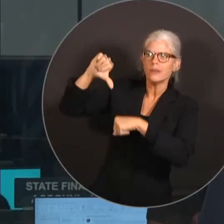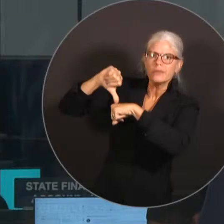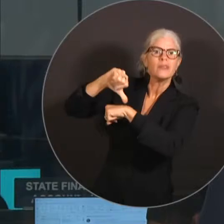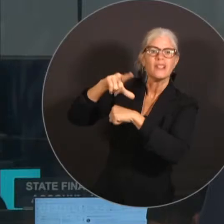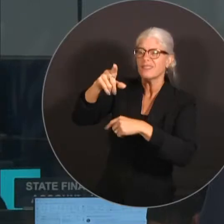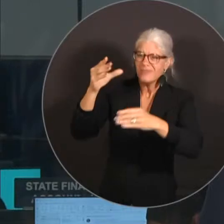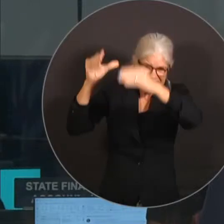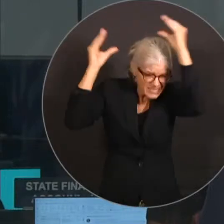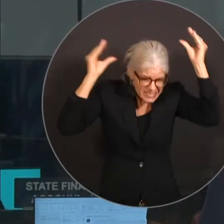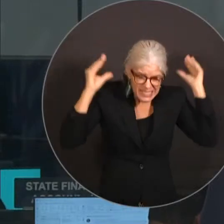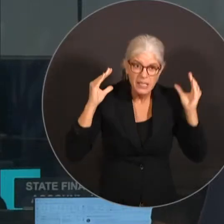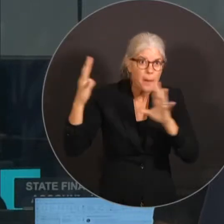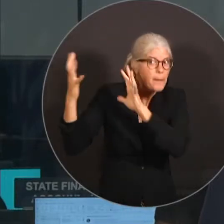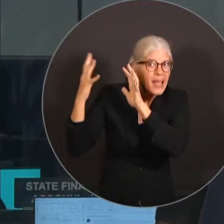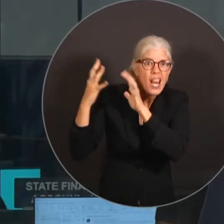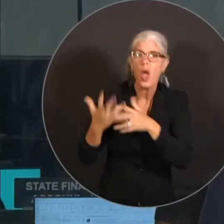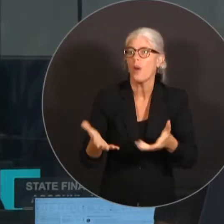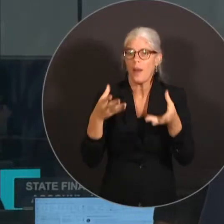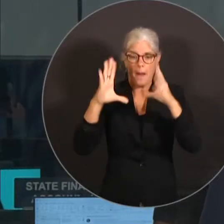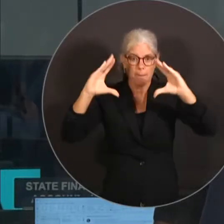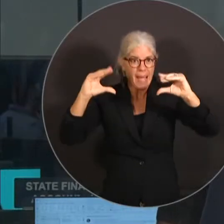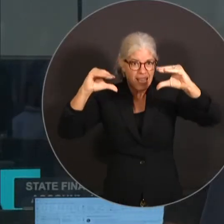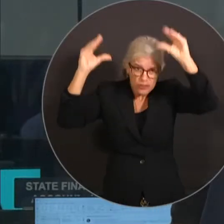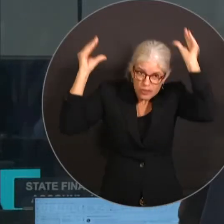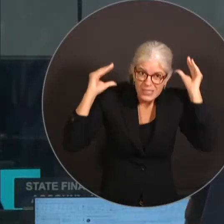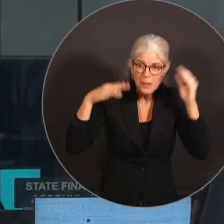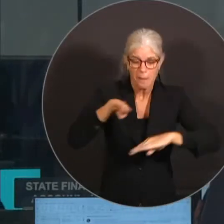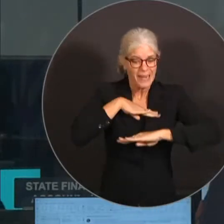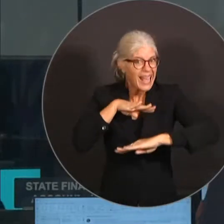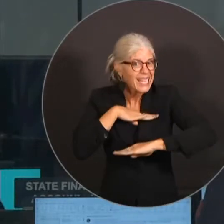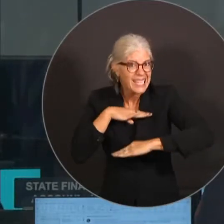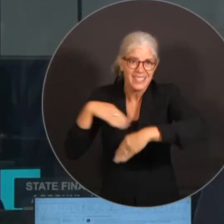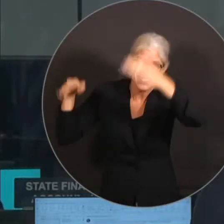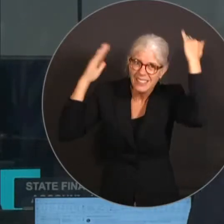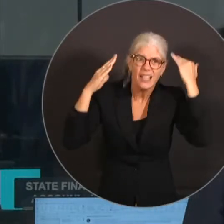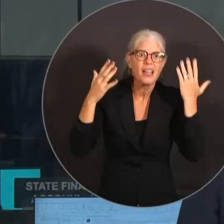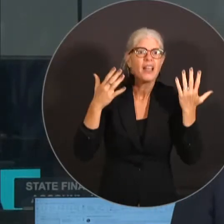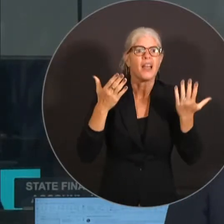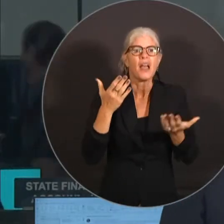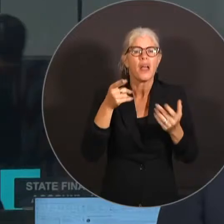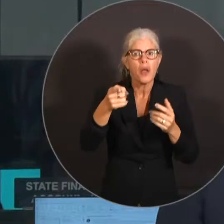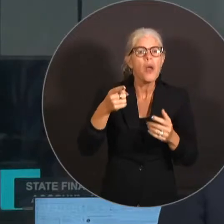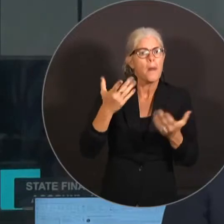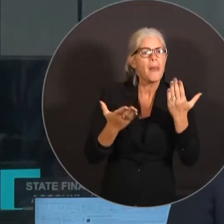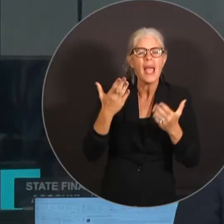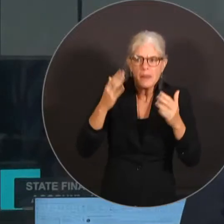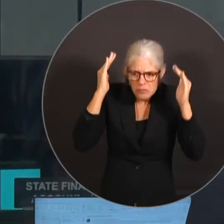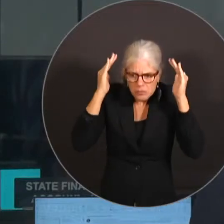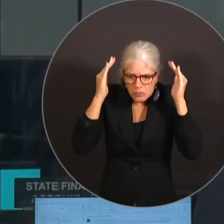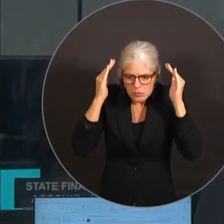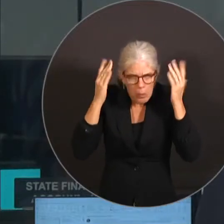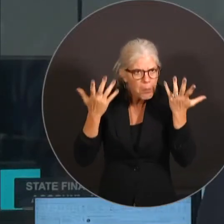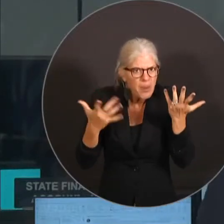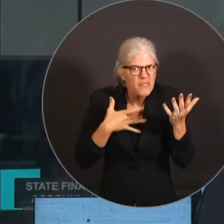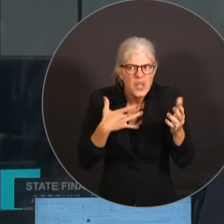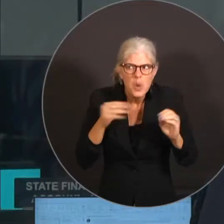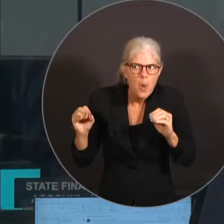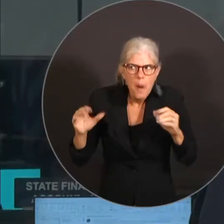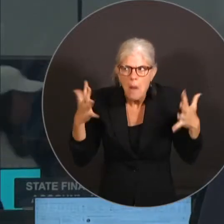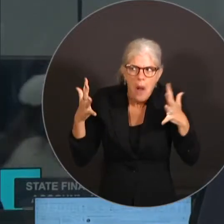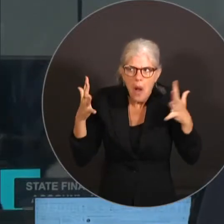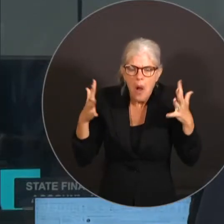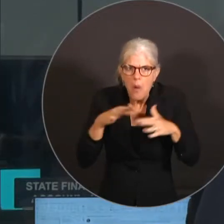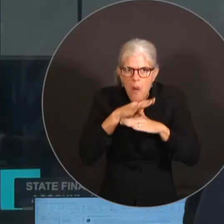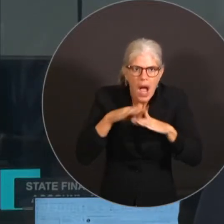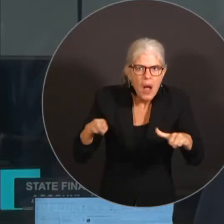coats, blankets on top of you. There may be a point where you think the storm is over. If it goes from absolutely nothing or absolutely horrible and